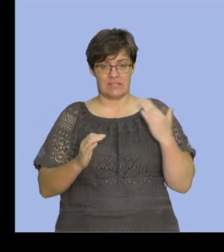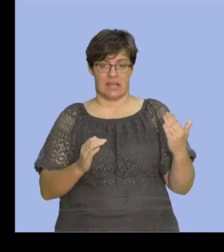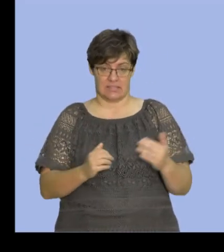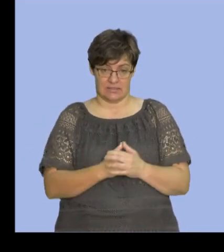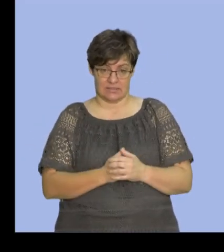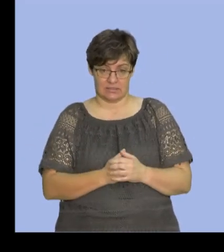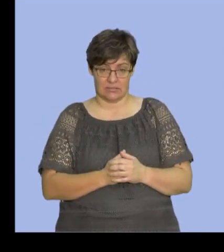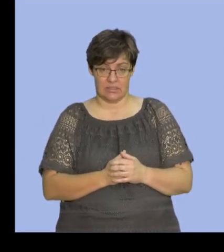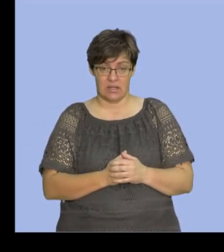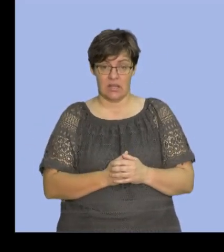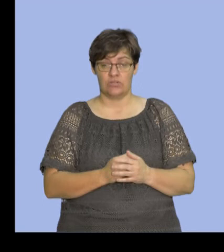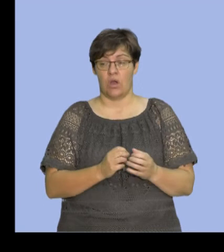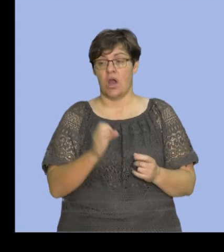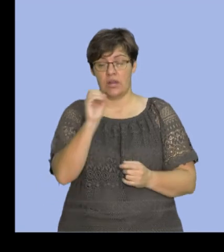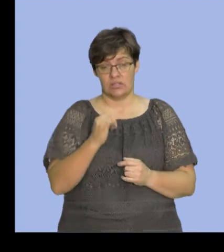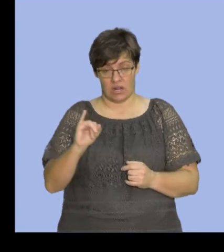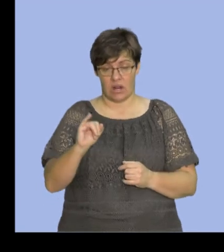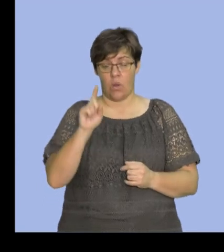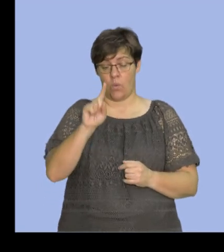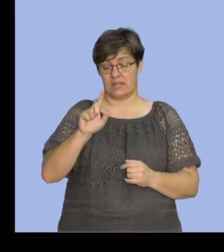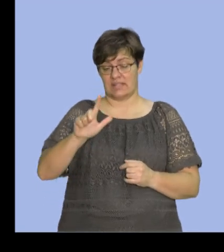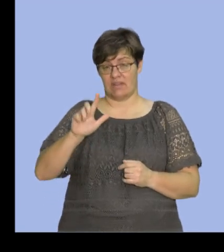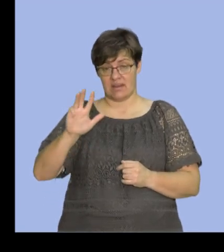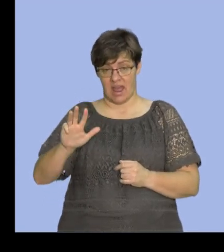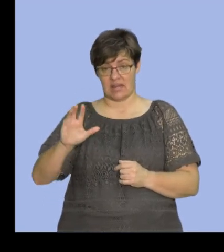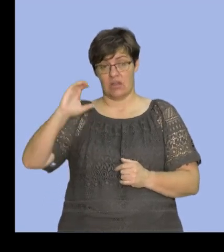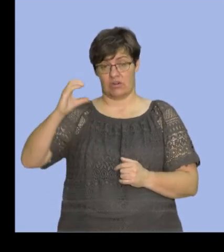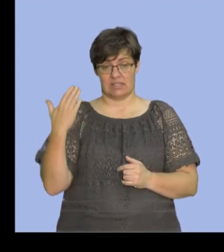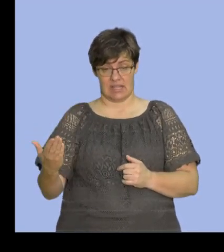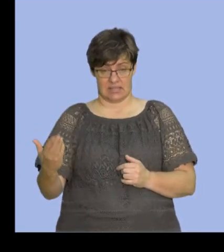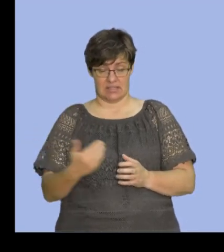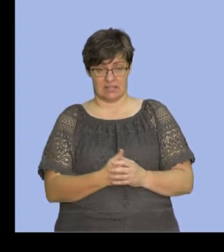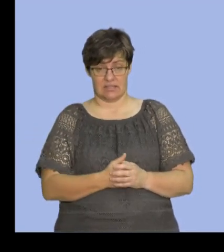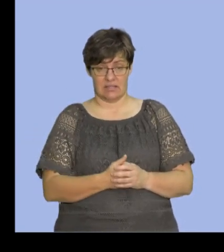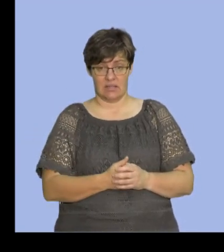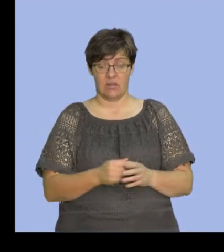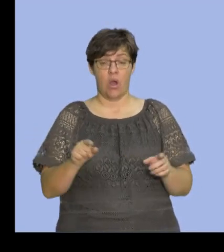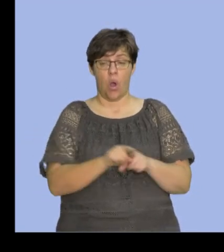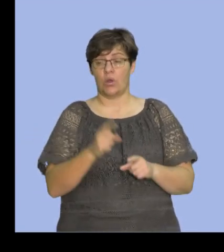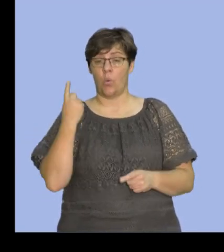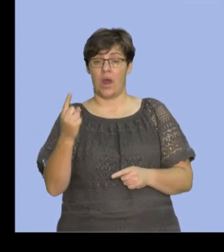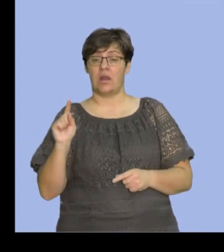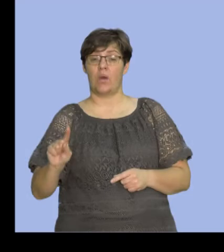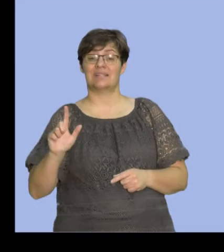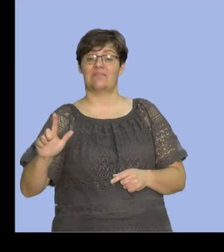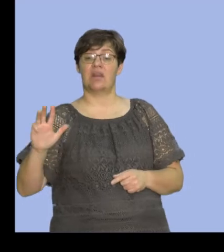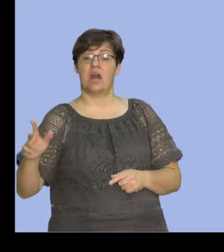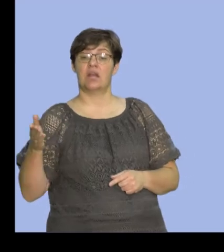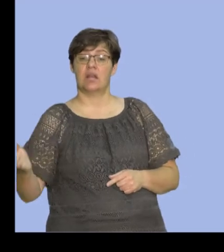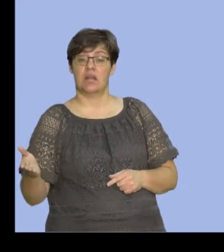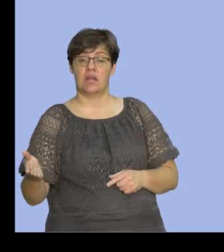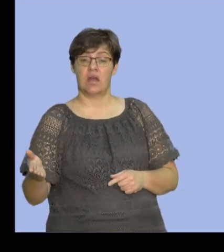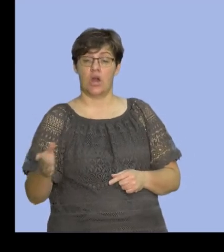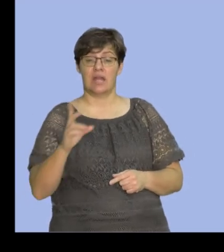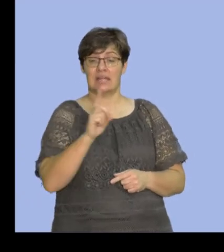So, initial entry was 179 on the credit side. If you only put 179 on the debit